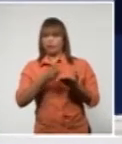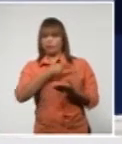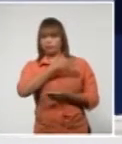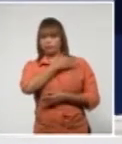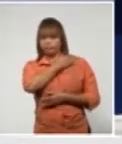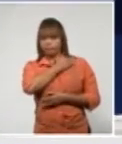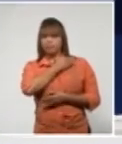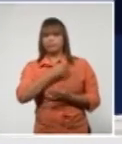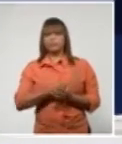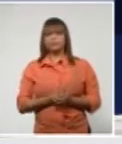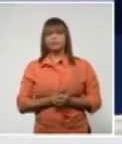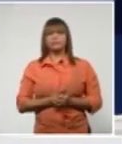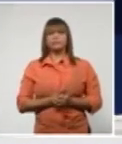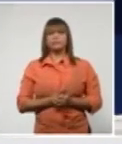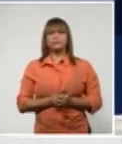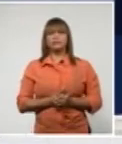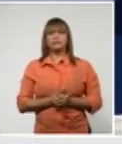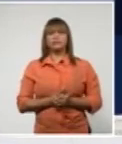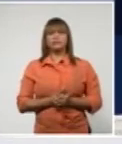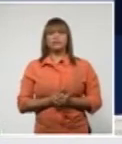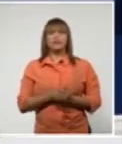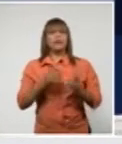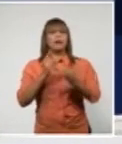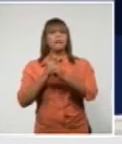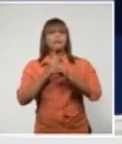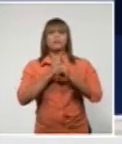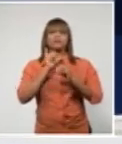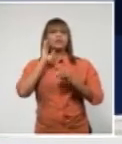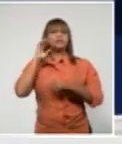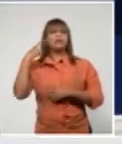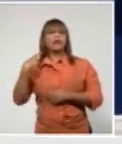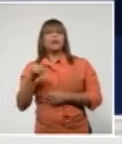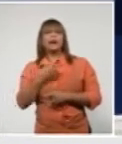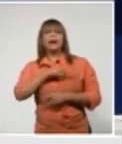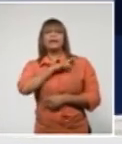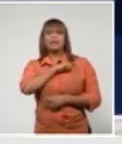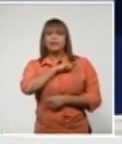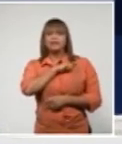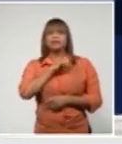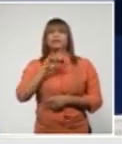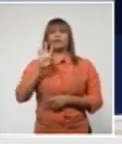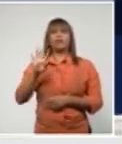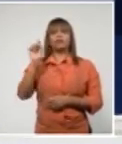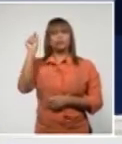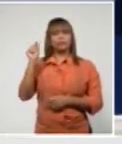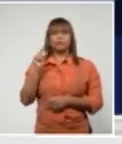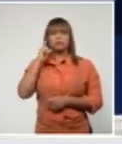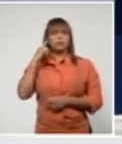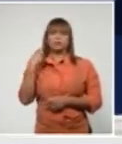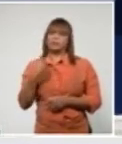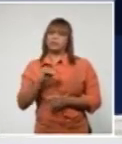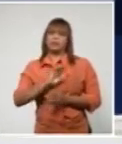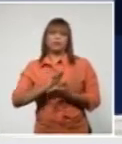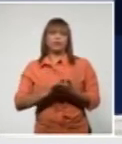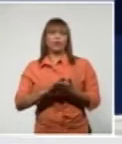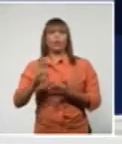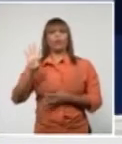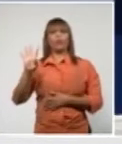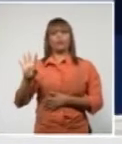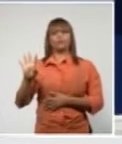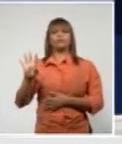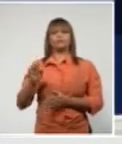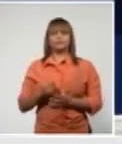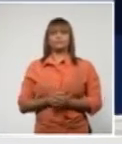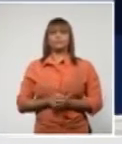79.1% of the 48 cases yesterday were asymptomatic at the time of testing. Overall,